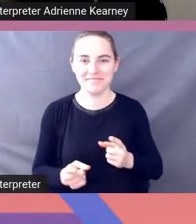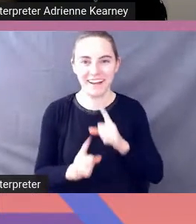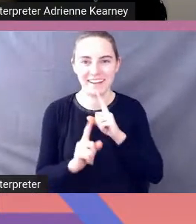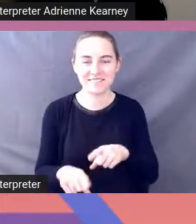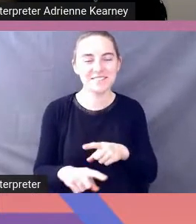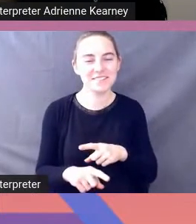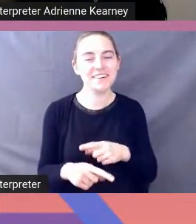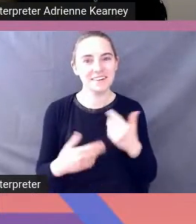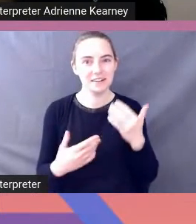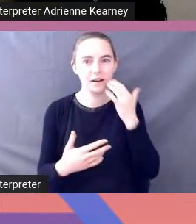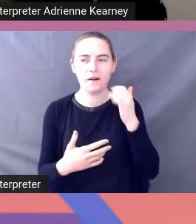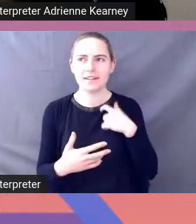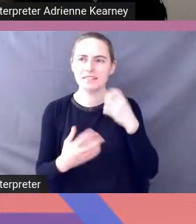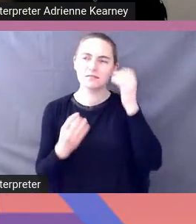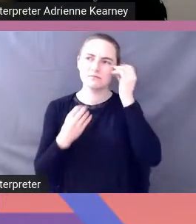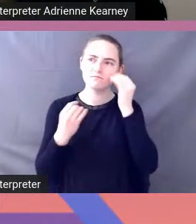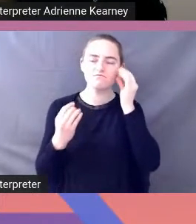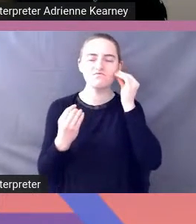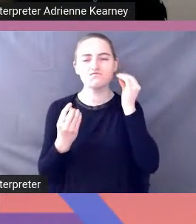to think before I can even.